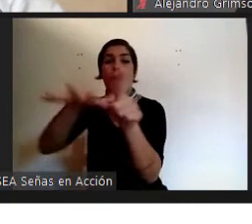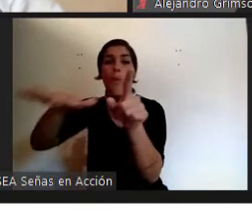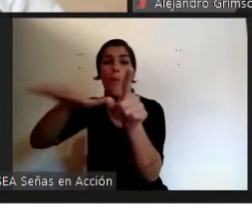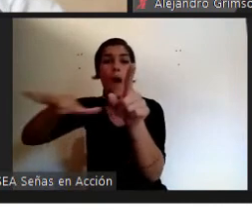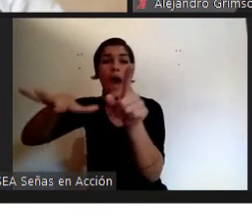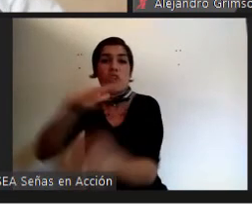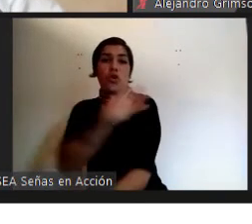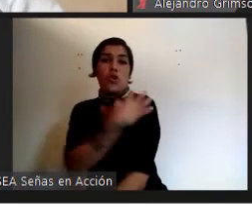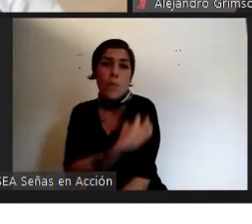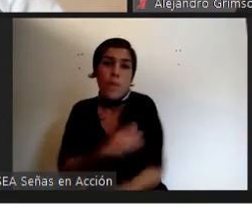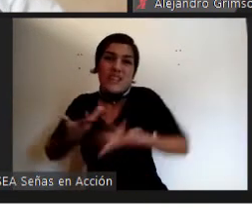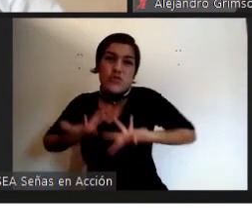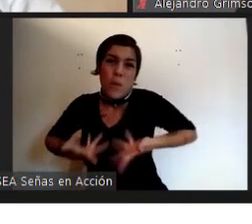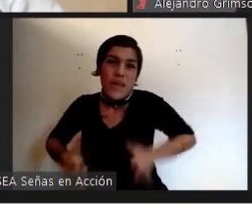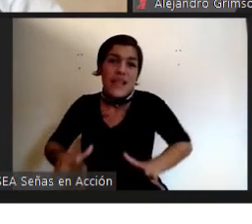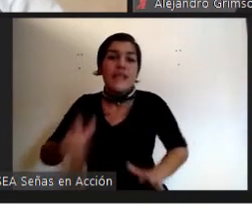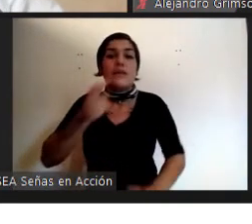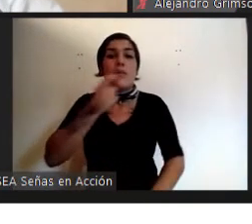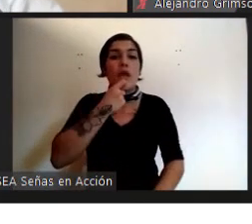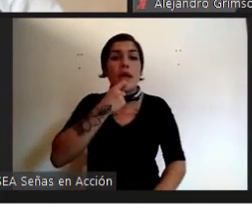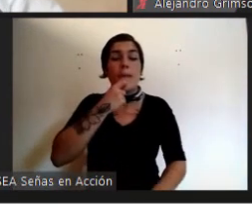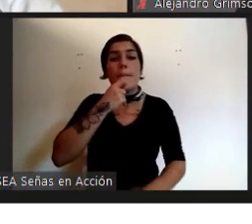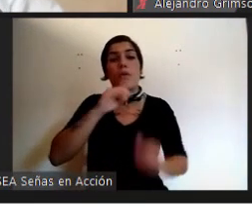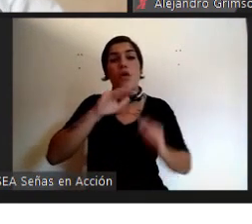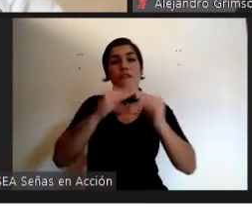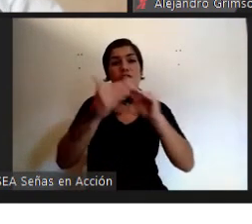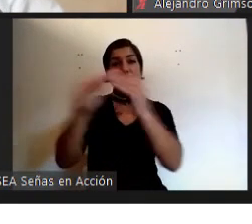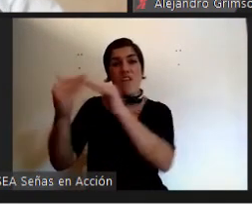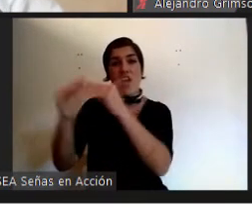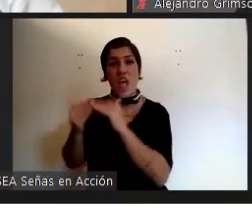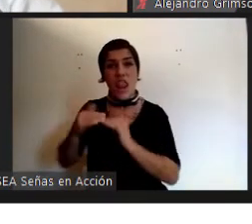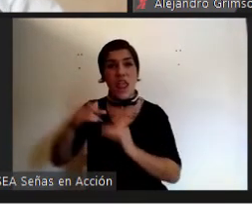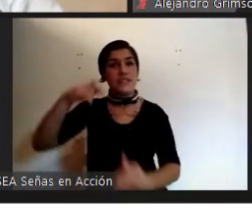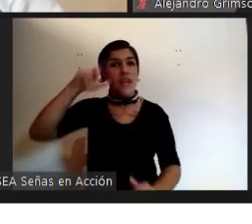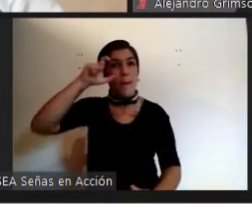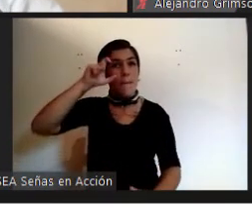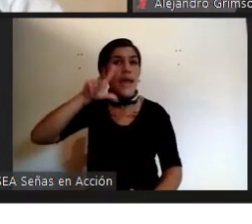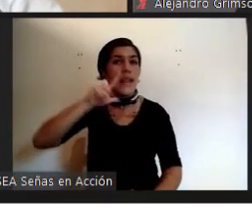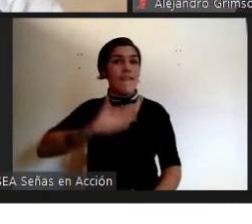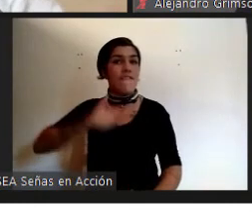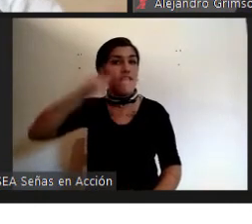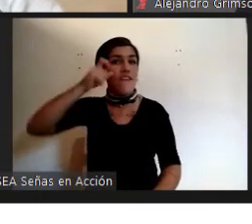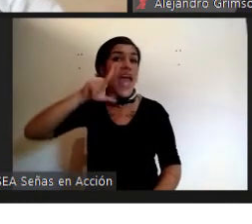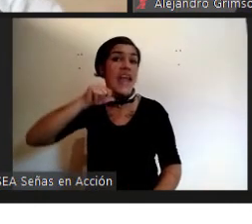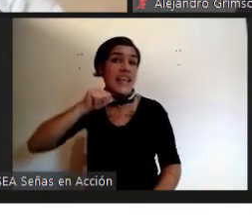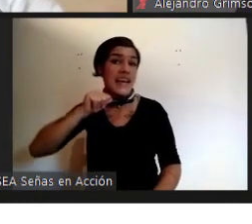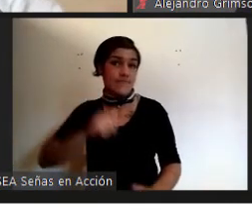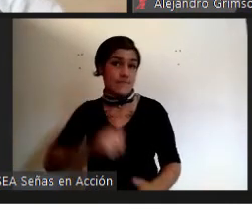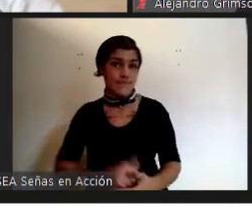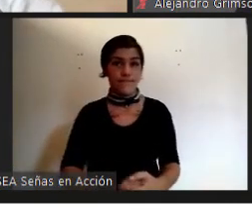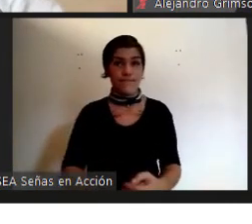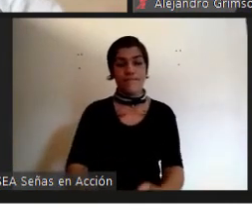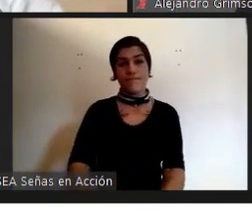So that's what I wanted to talk about when it comes to alluding to the local part of it.